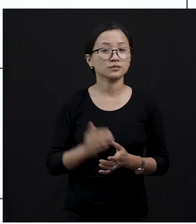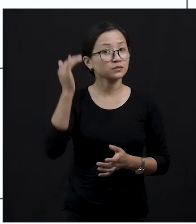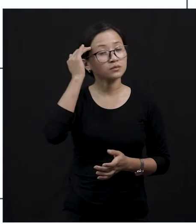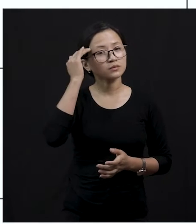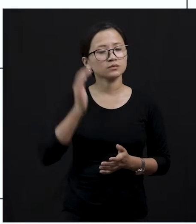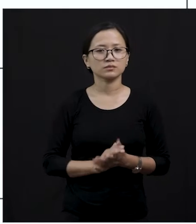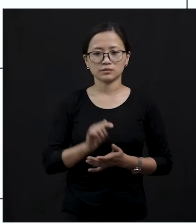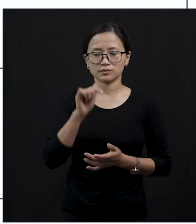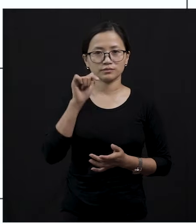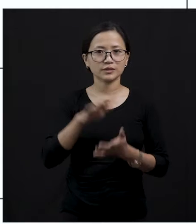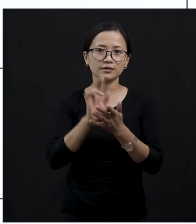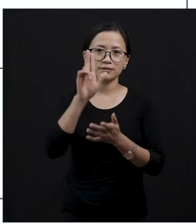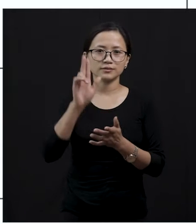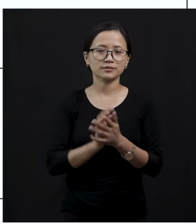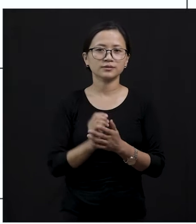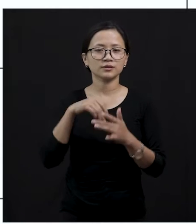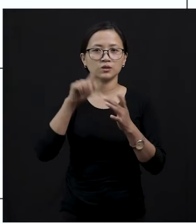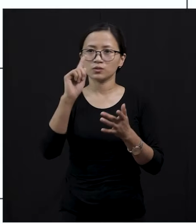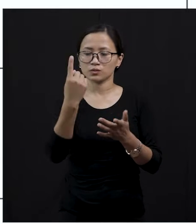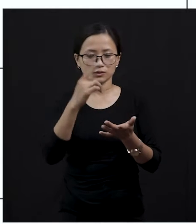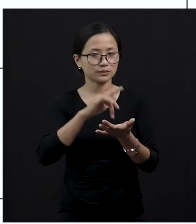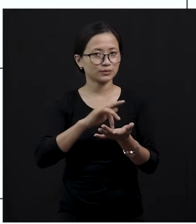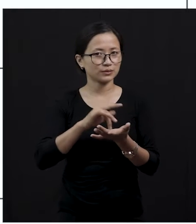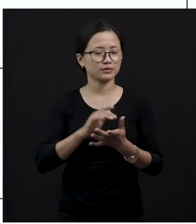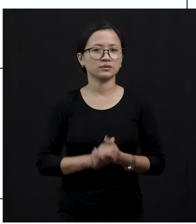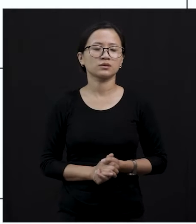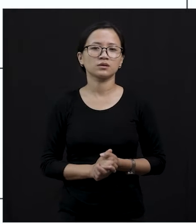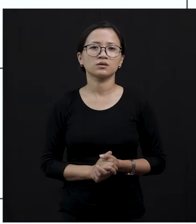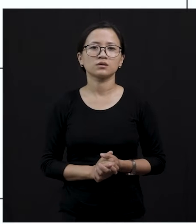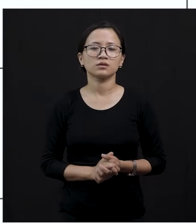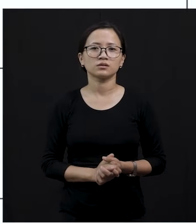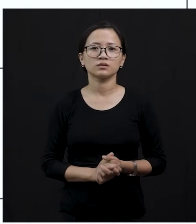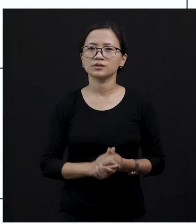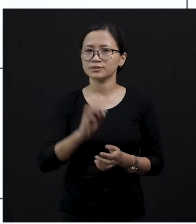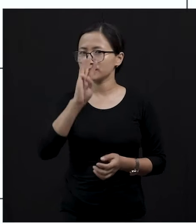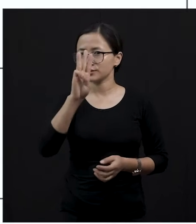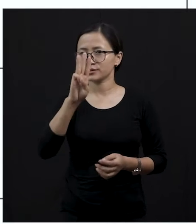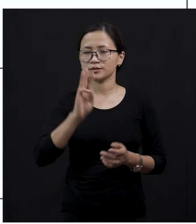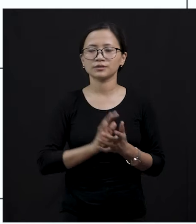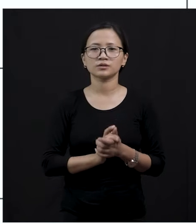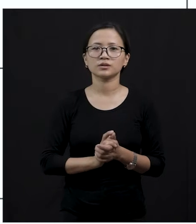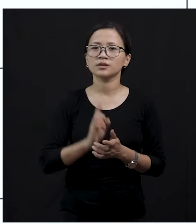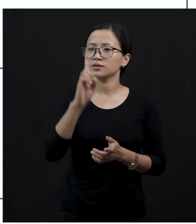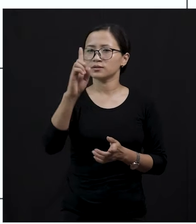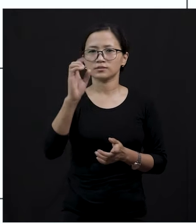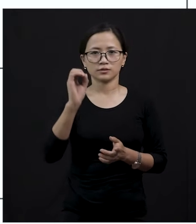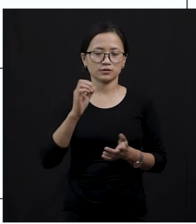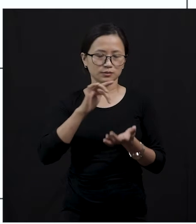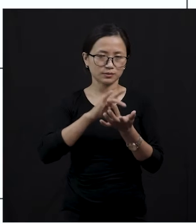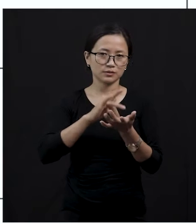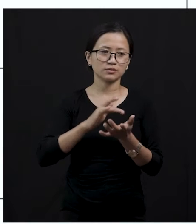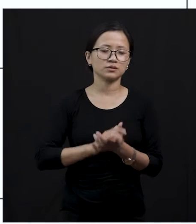know that this 8 is in ones place, right? And this 3 is in tens